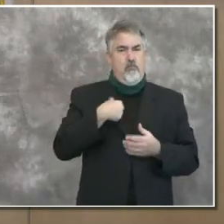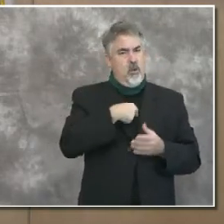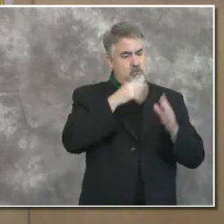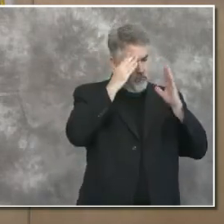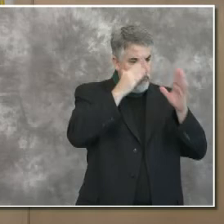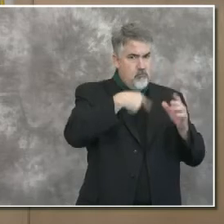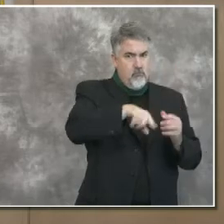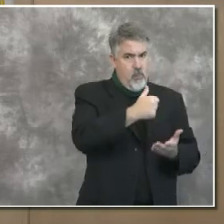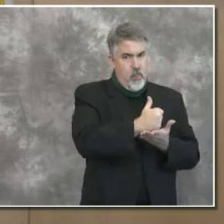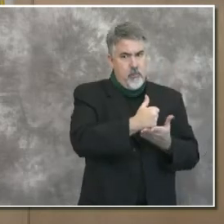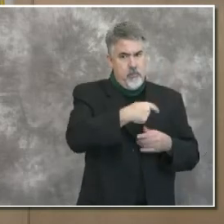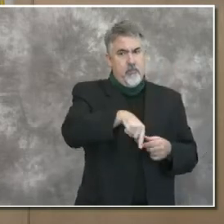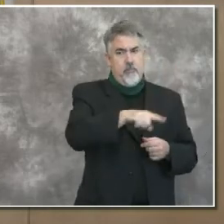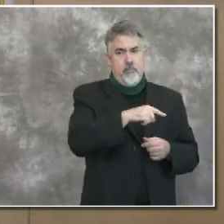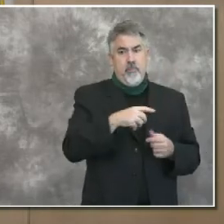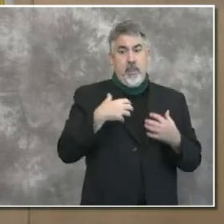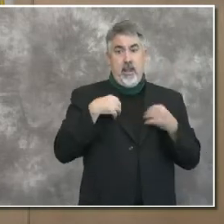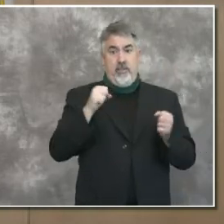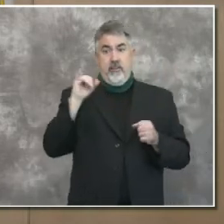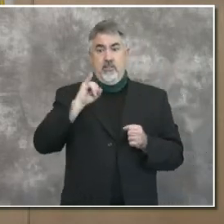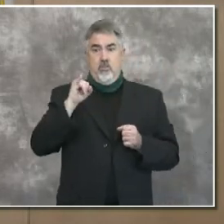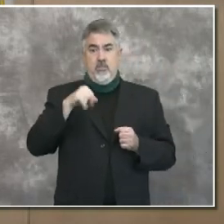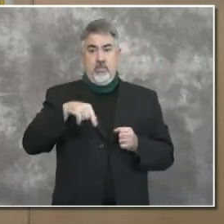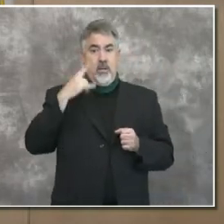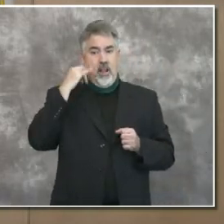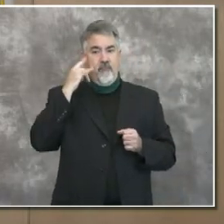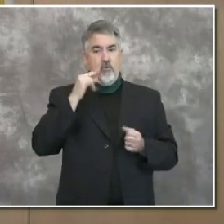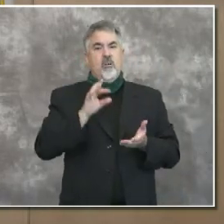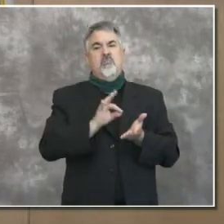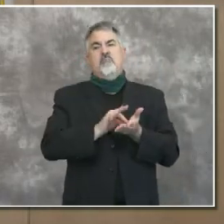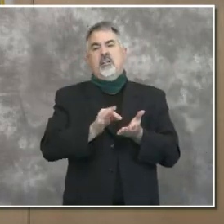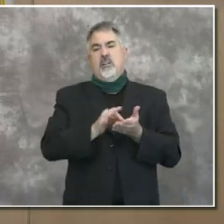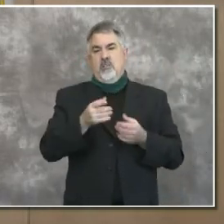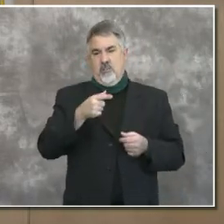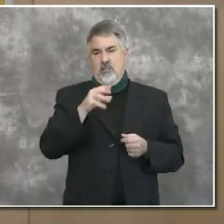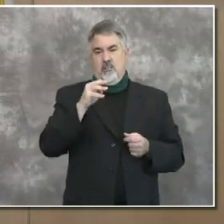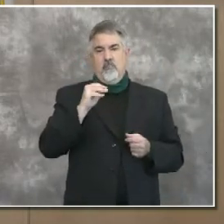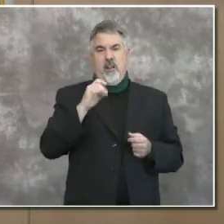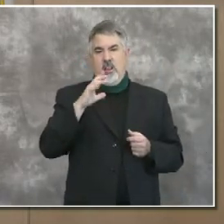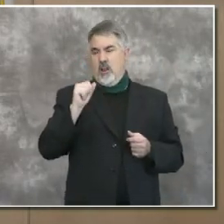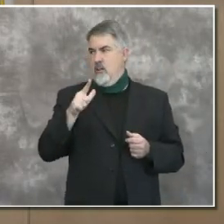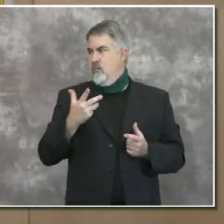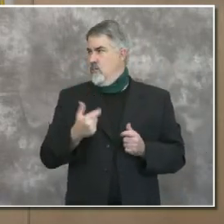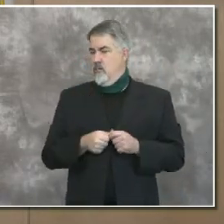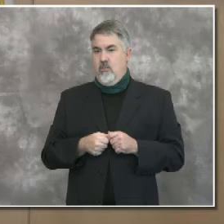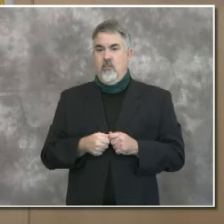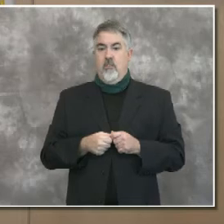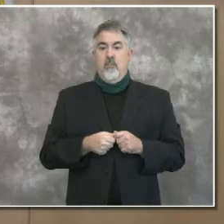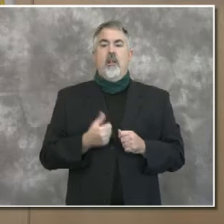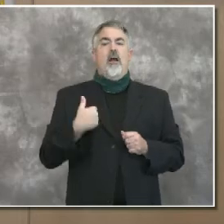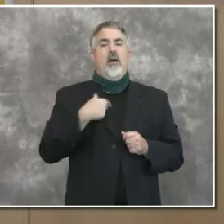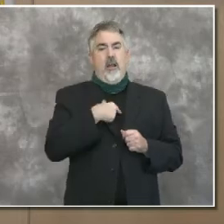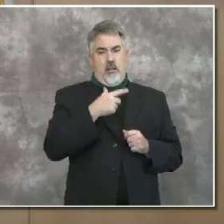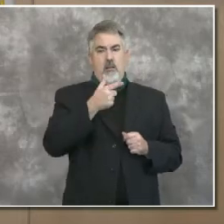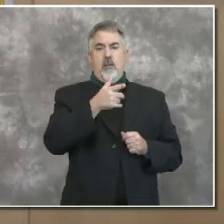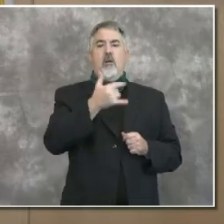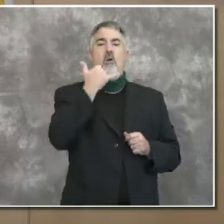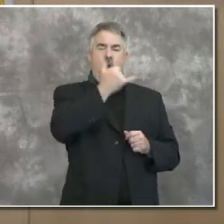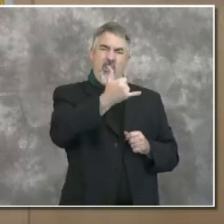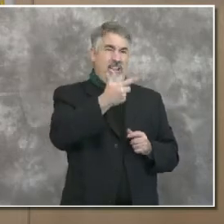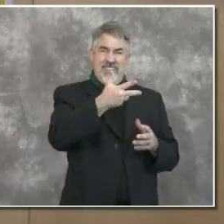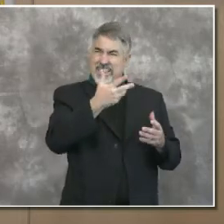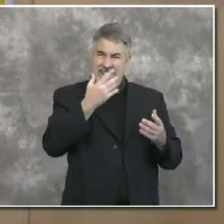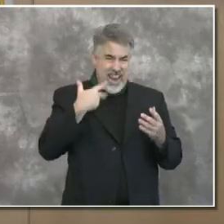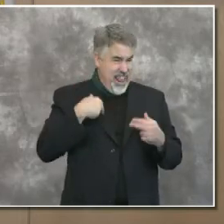health insurance here in California is Medi-Cal. And so what we encourage people to do is just dial 211, and that starts